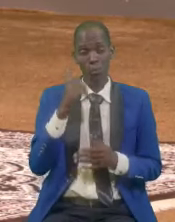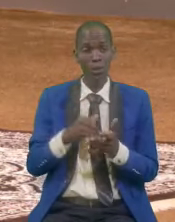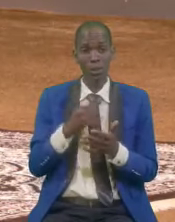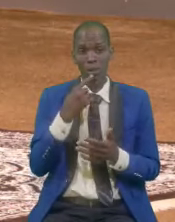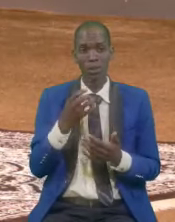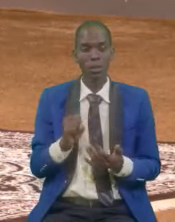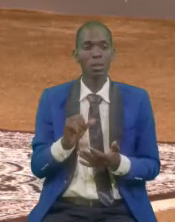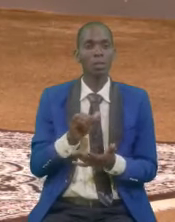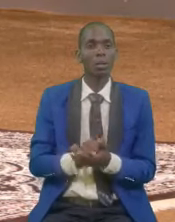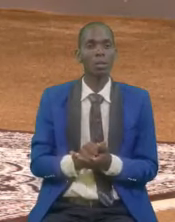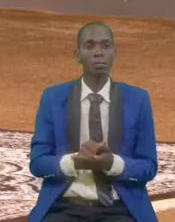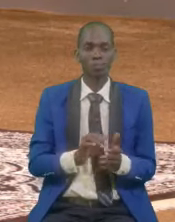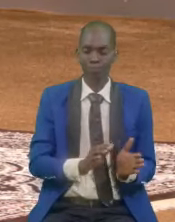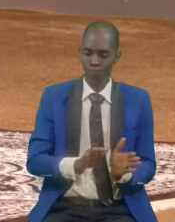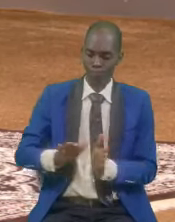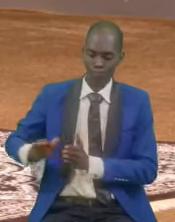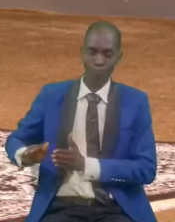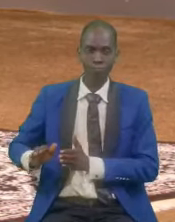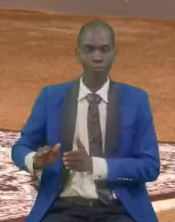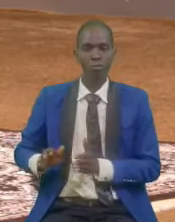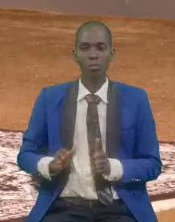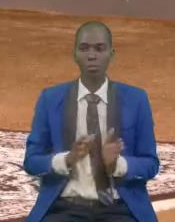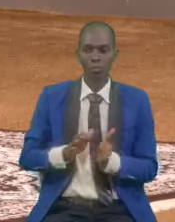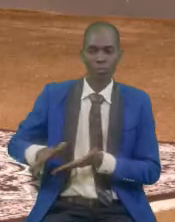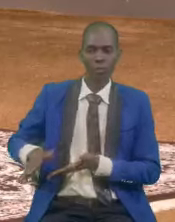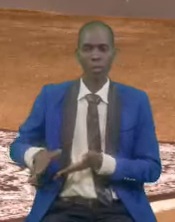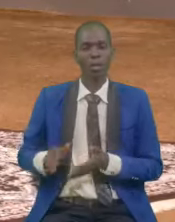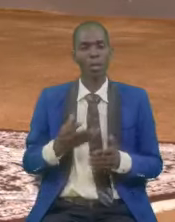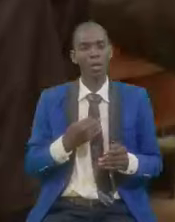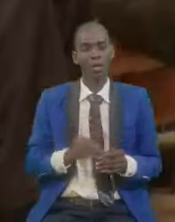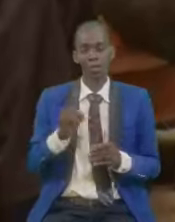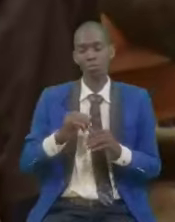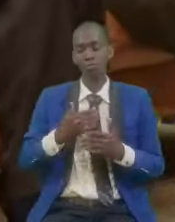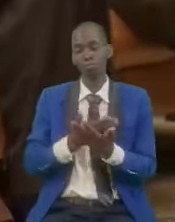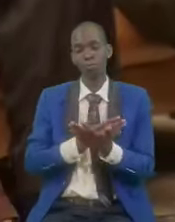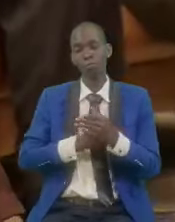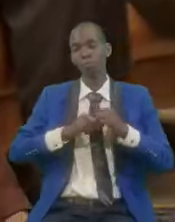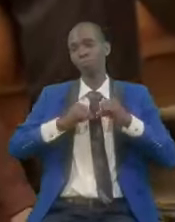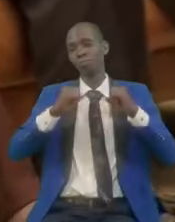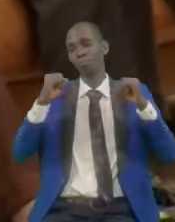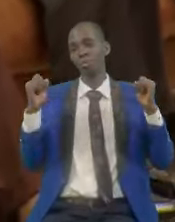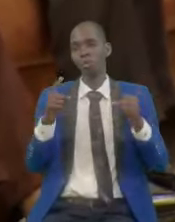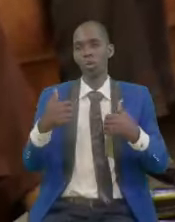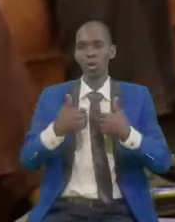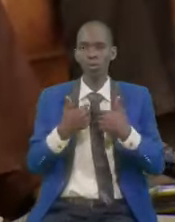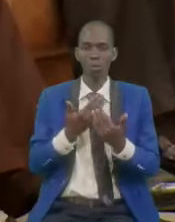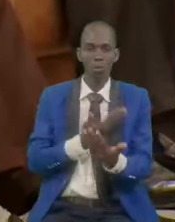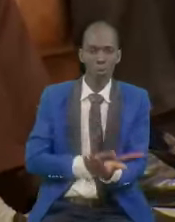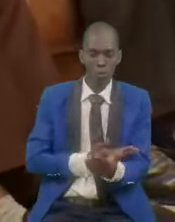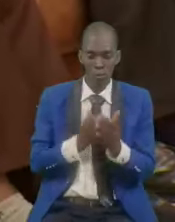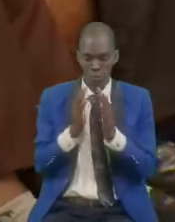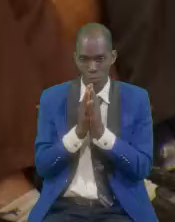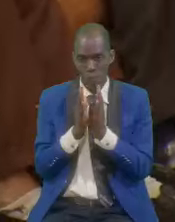wherefore, lay apart. You wake up in the morning, you have your devotion, you're